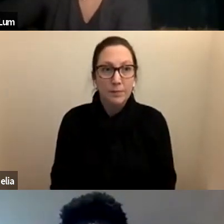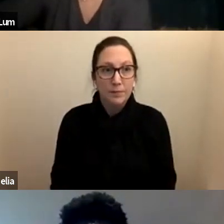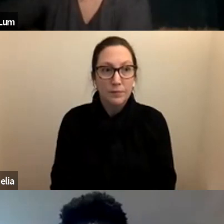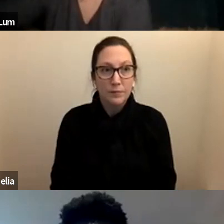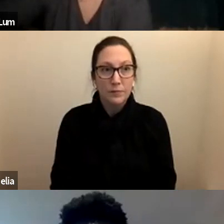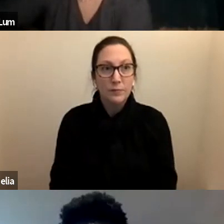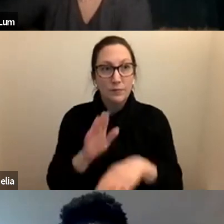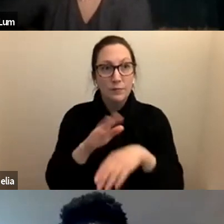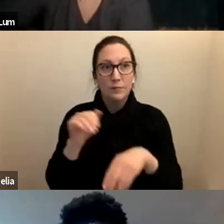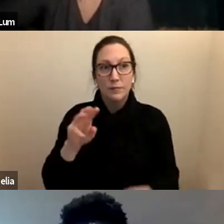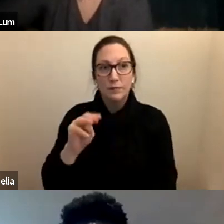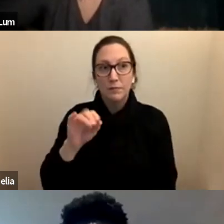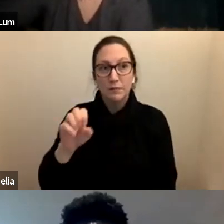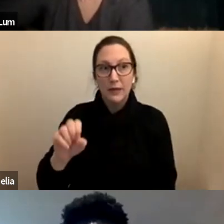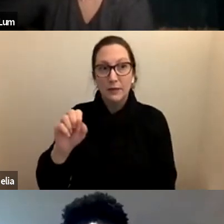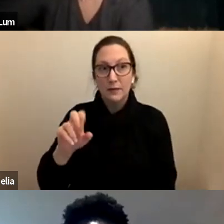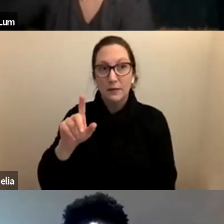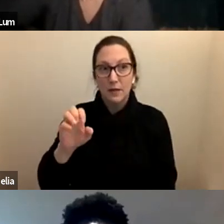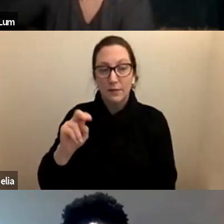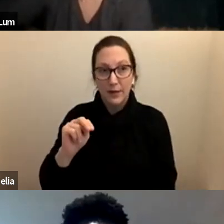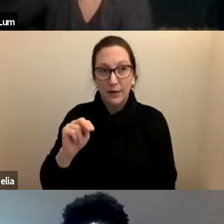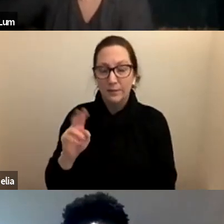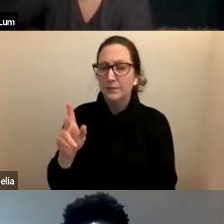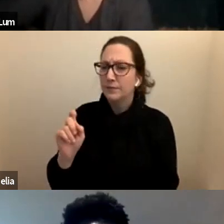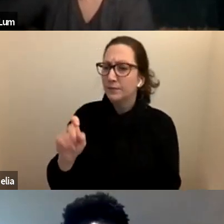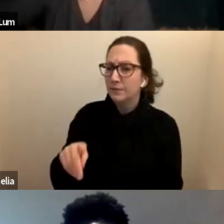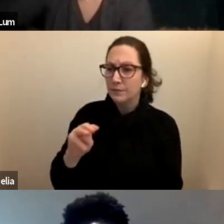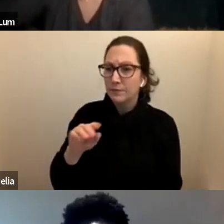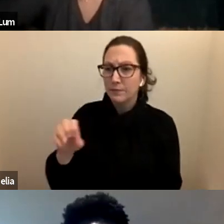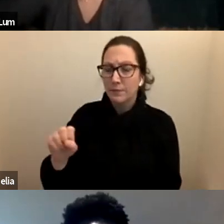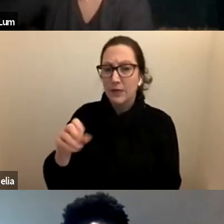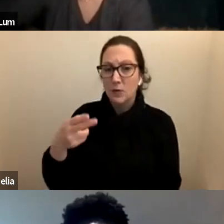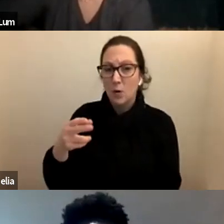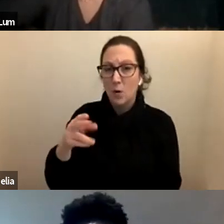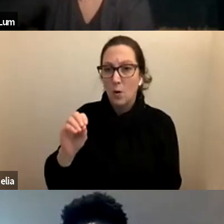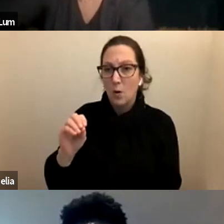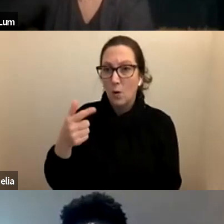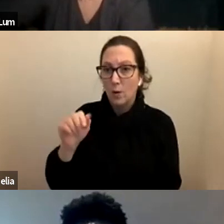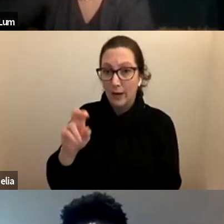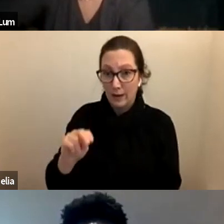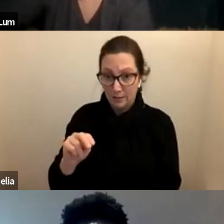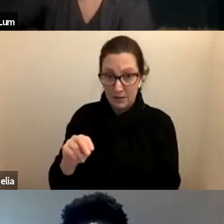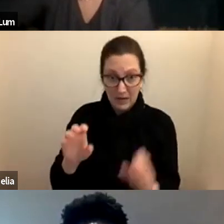Ms. Sullivan? Ms. Hogan, is that an analysis that could be run?